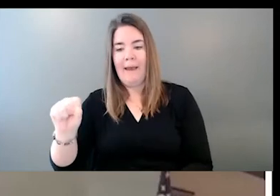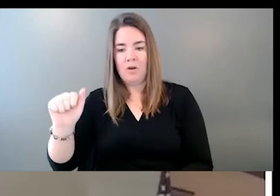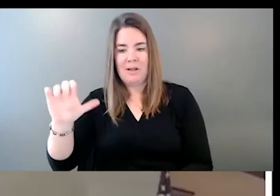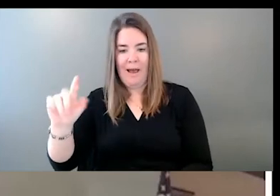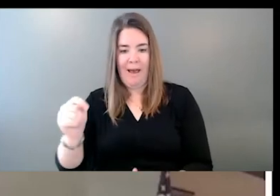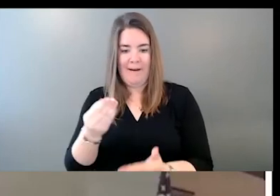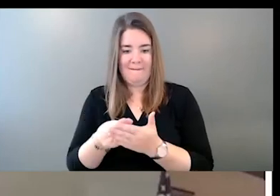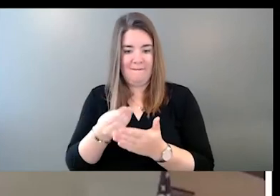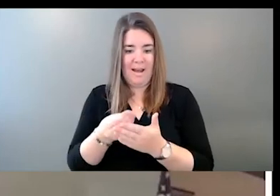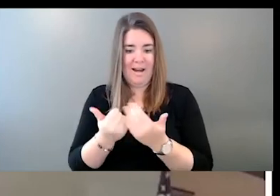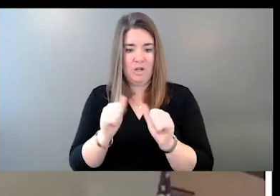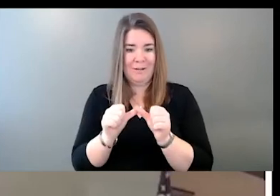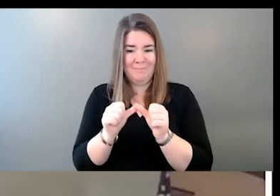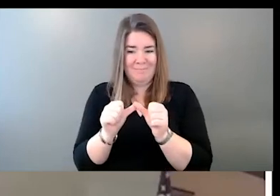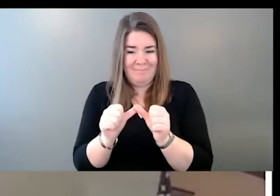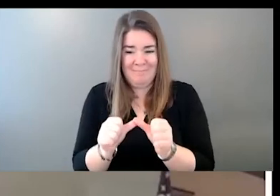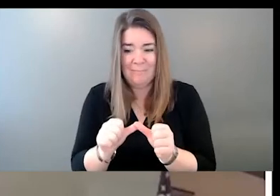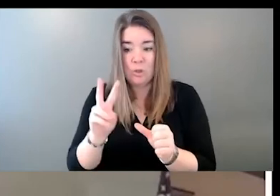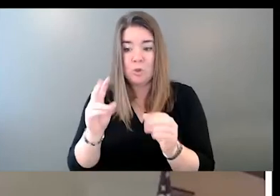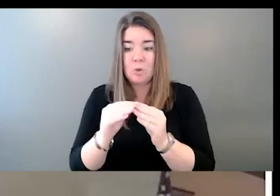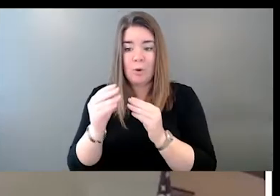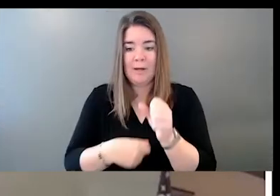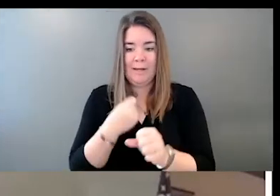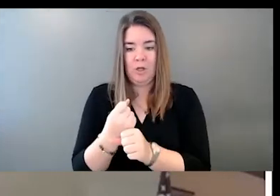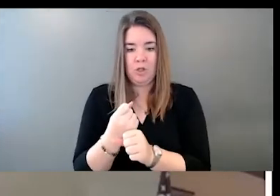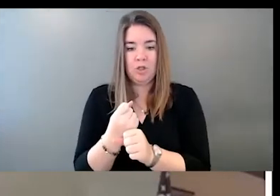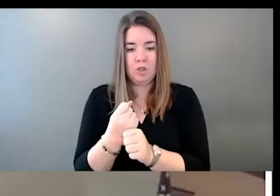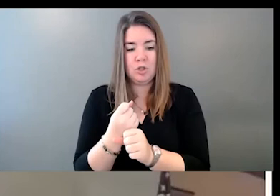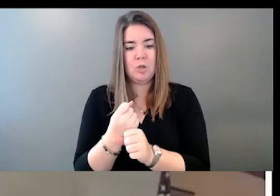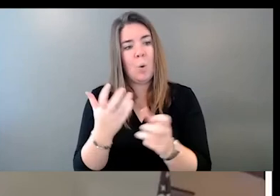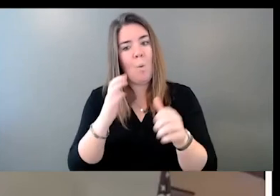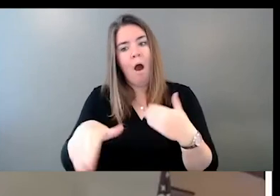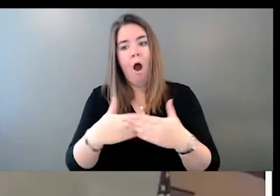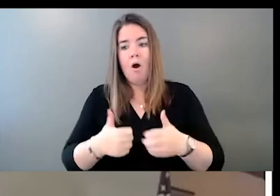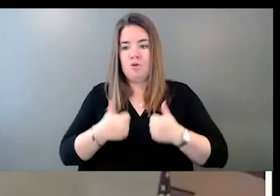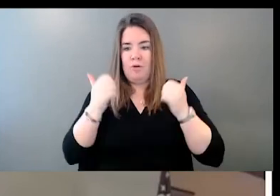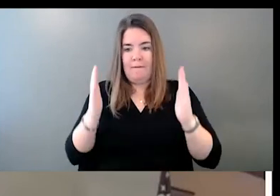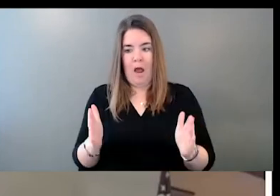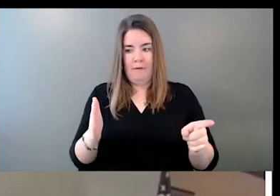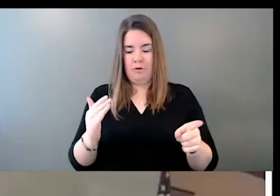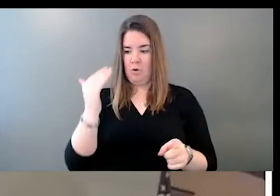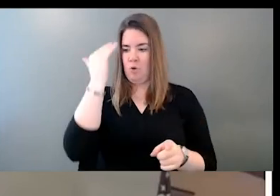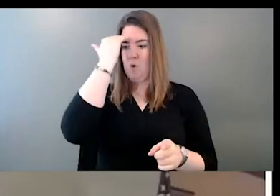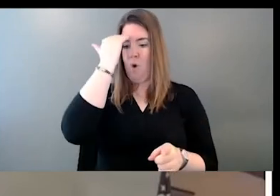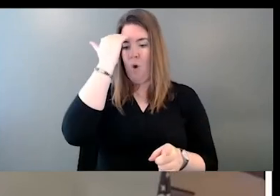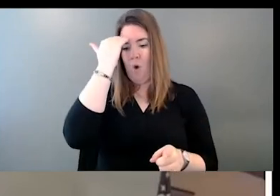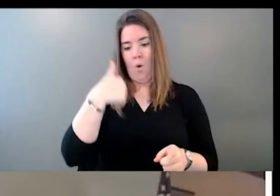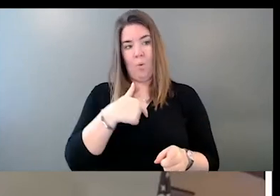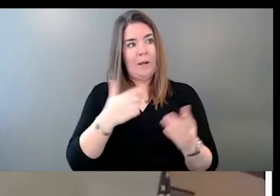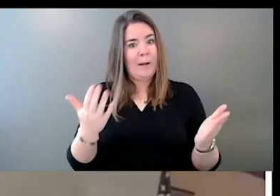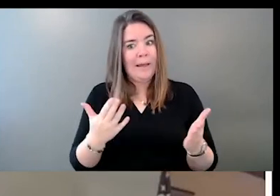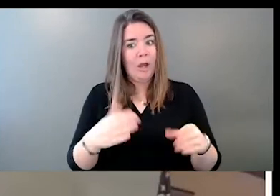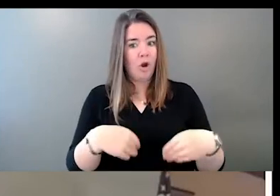next 2 years with funding from the American Rescue Plan. We want survivors to know that we are here to provide referrals